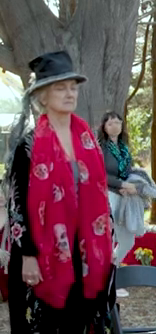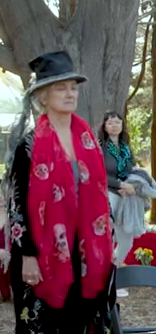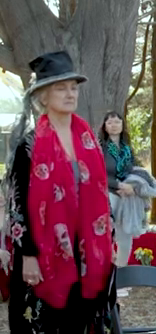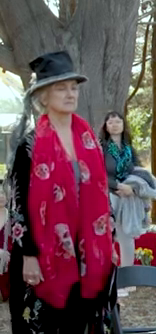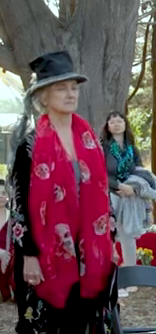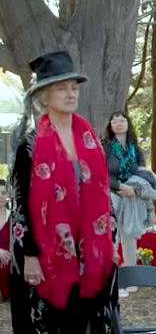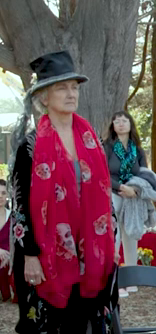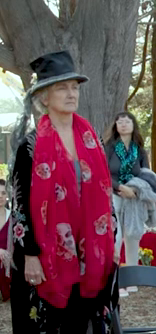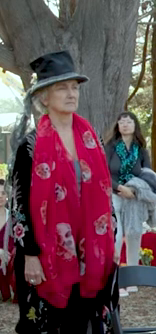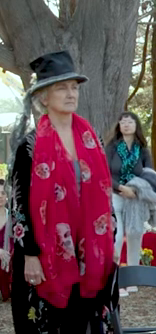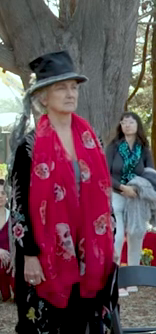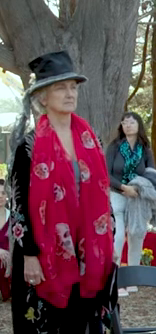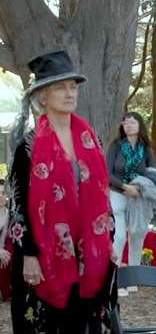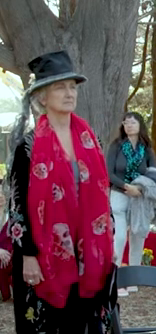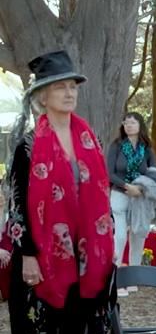Charlie Hamilton,